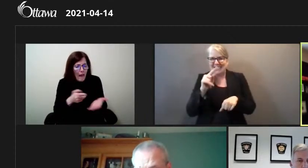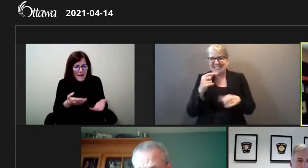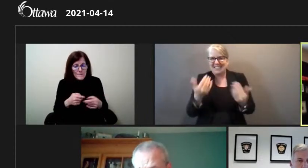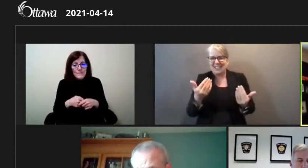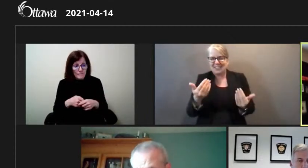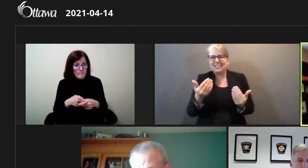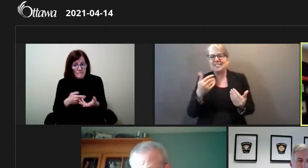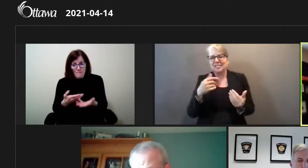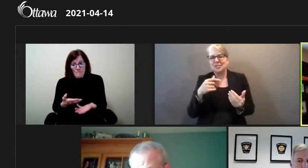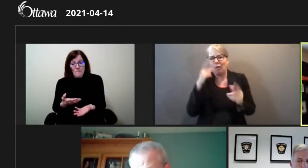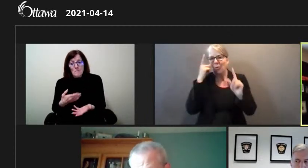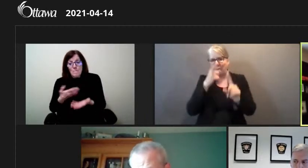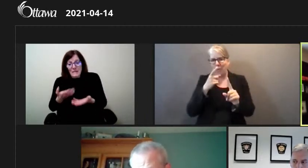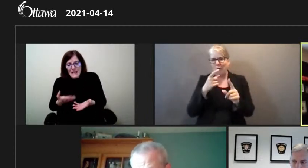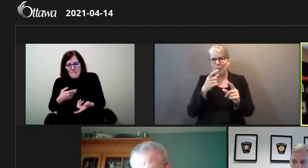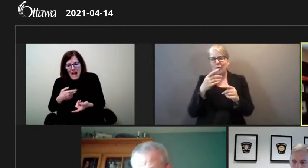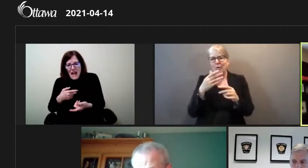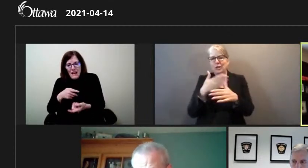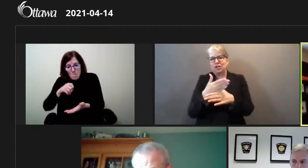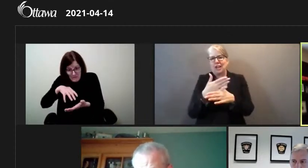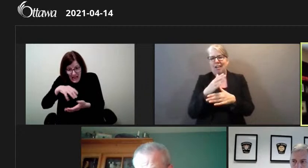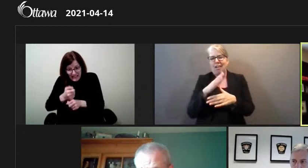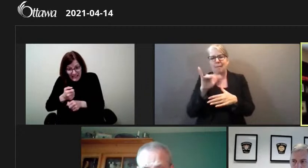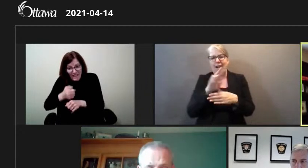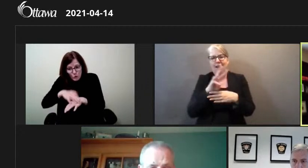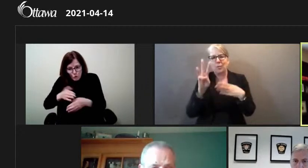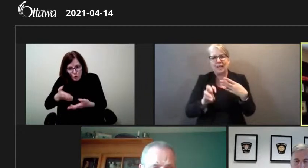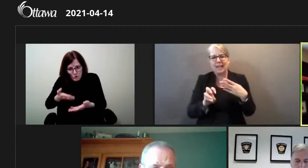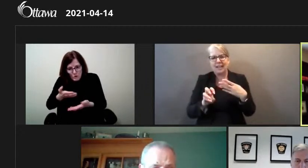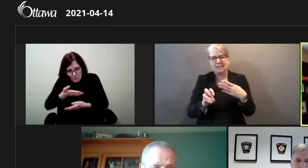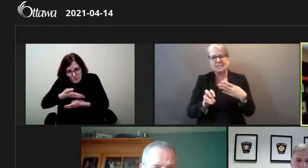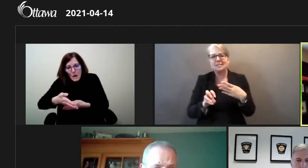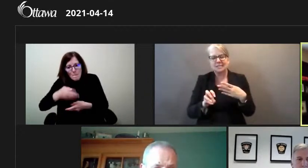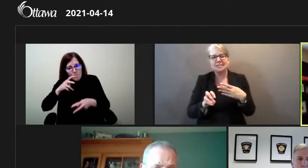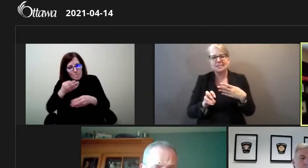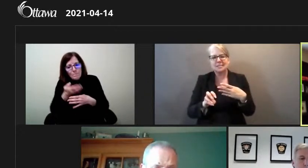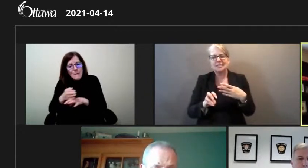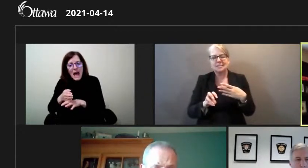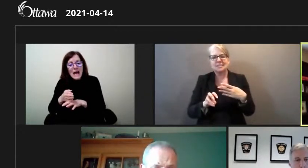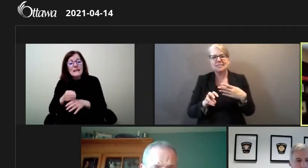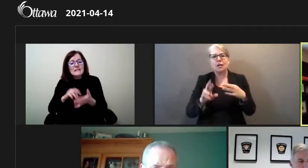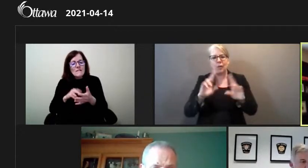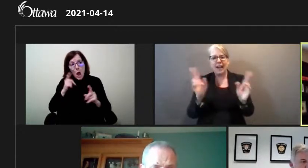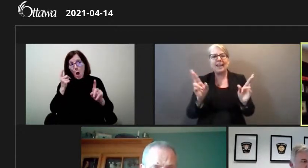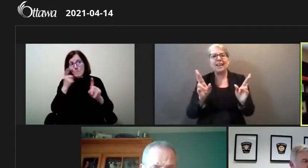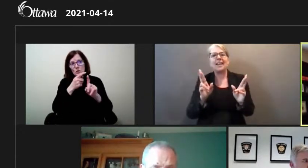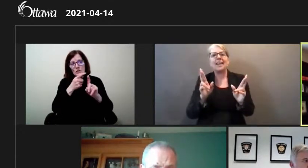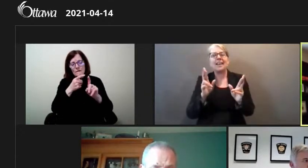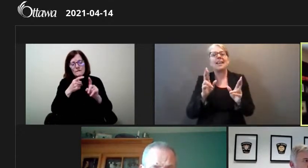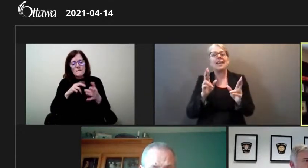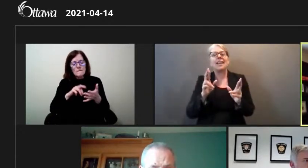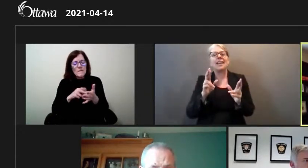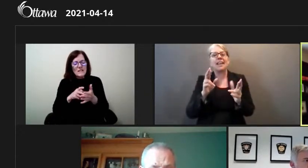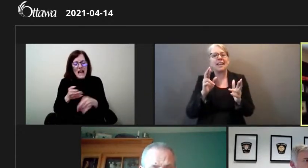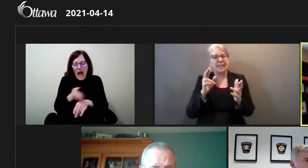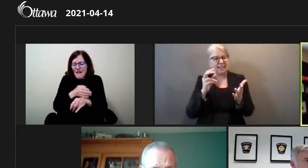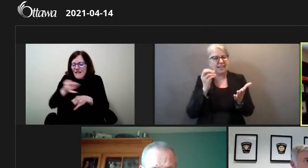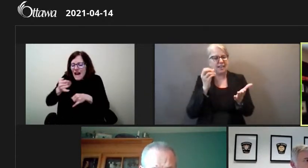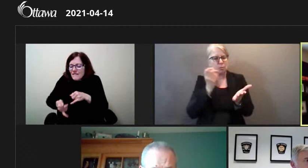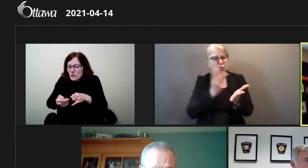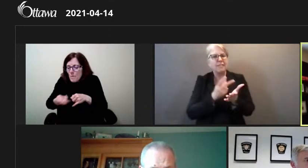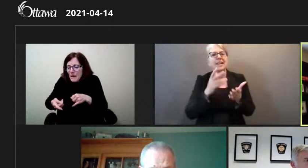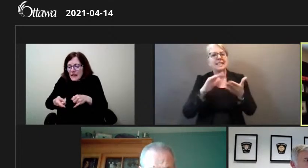our goal is to have something by the weekend. And, when we have that finalized, the